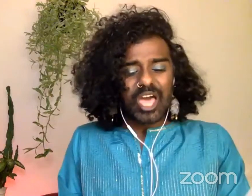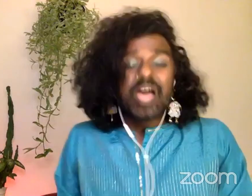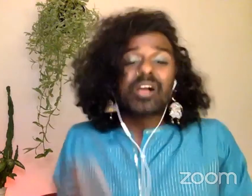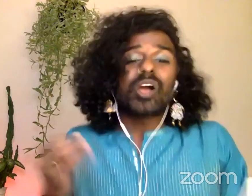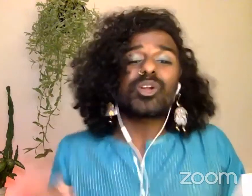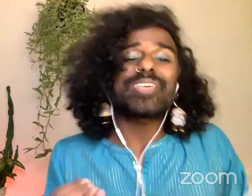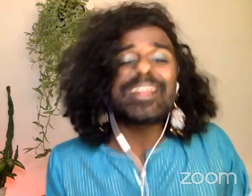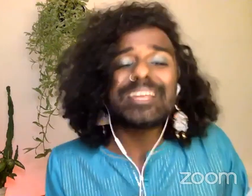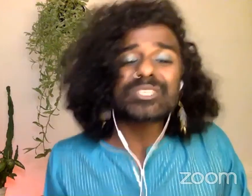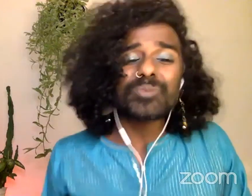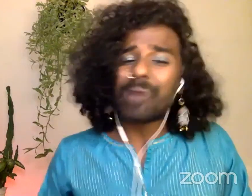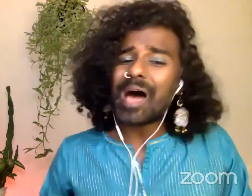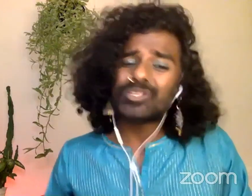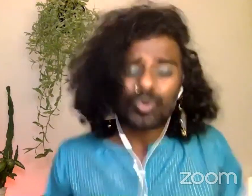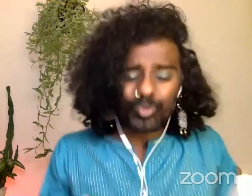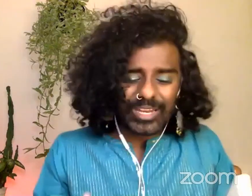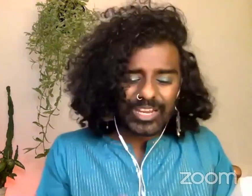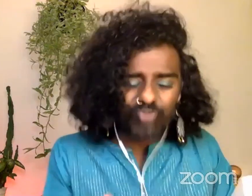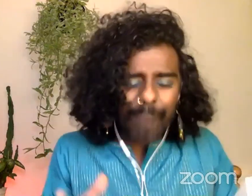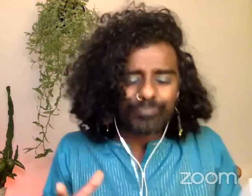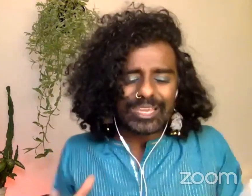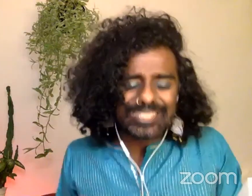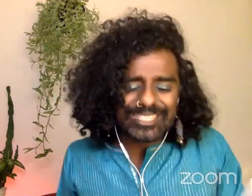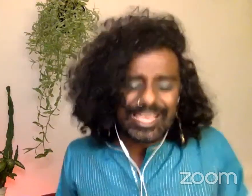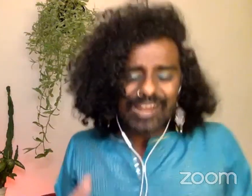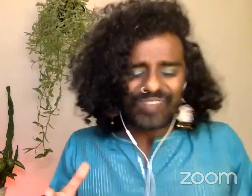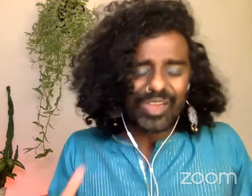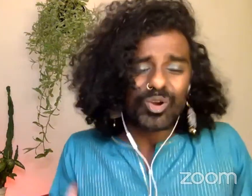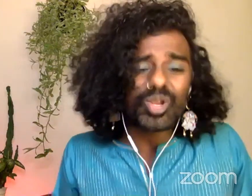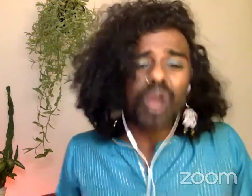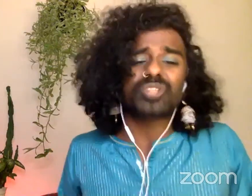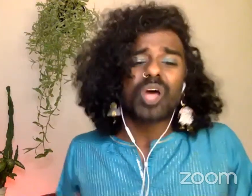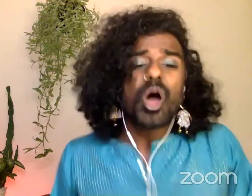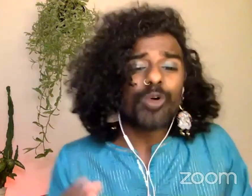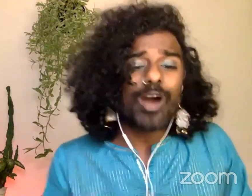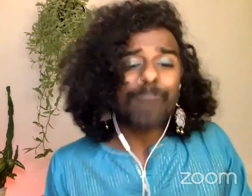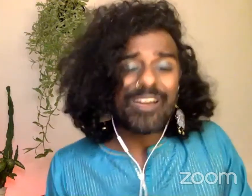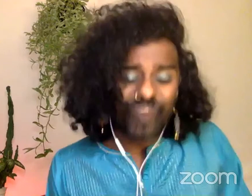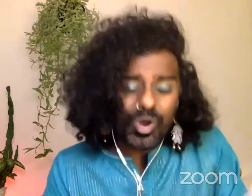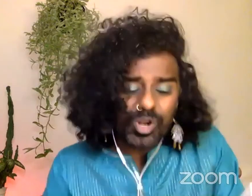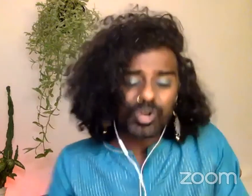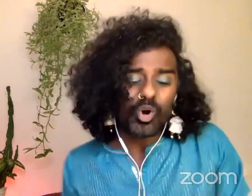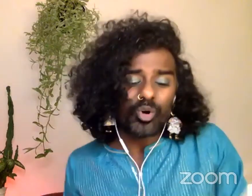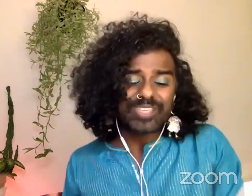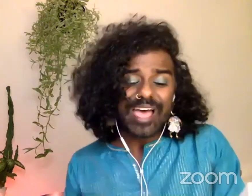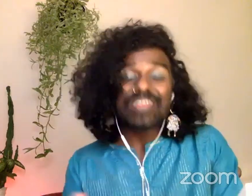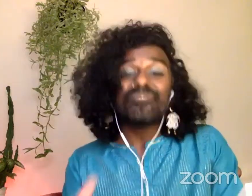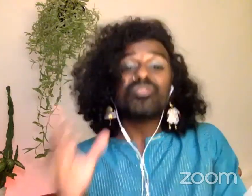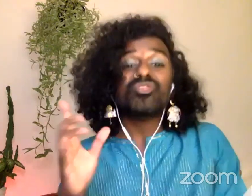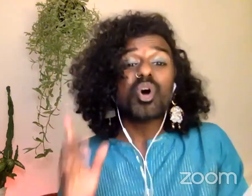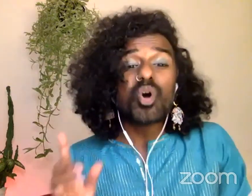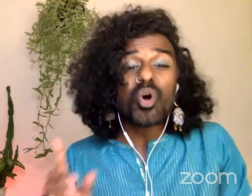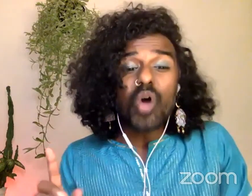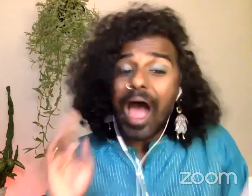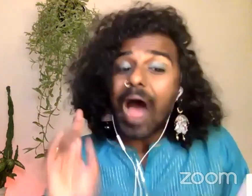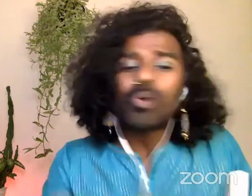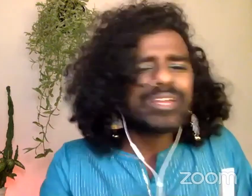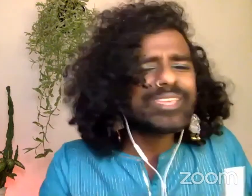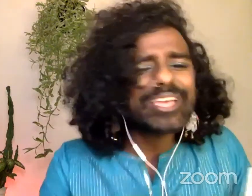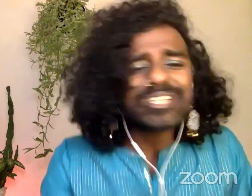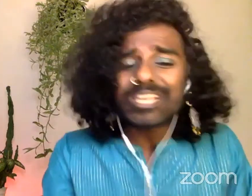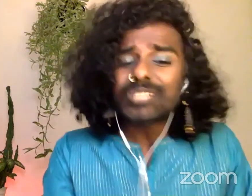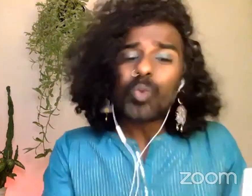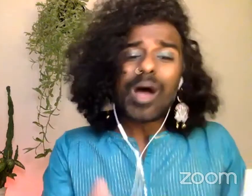French. Colonialism has already wrapped itself like a knot around my vocal cords, and even though